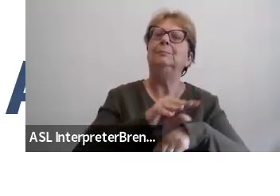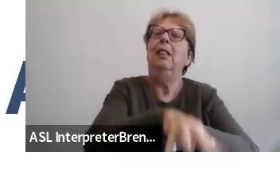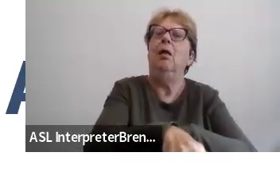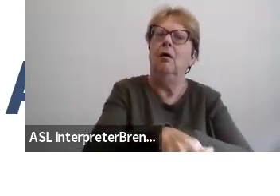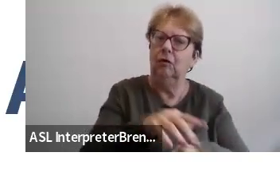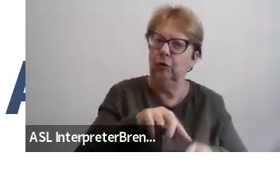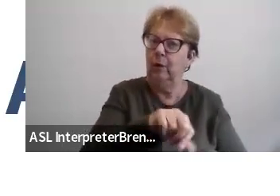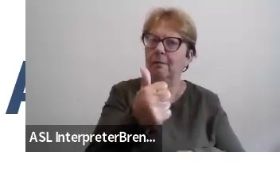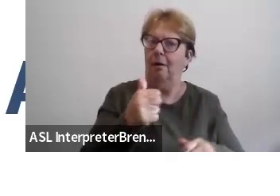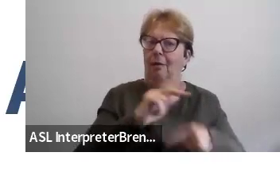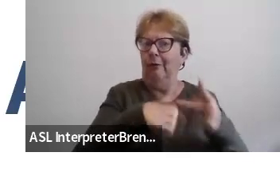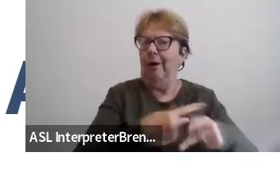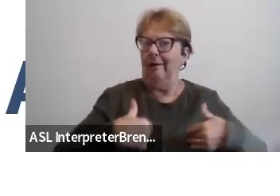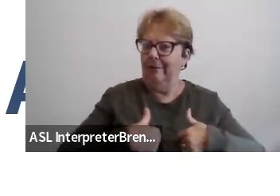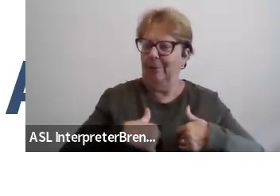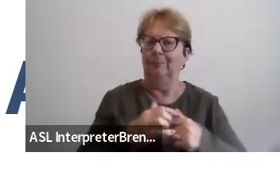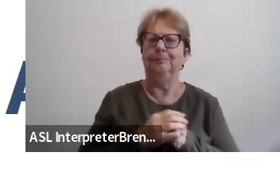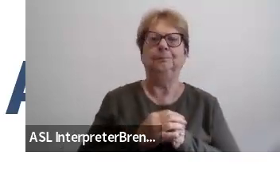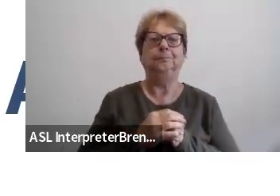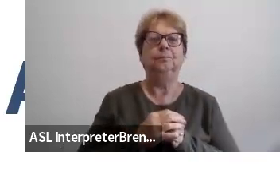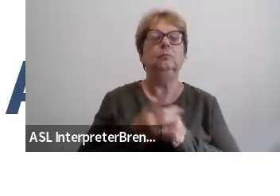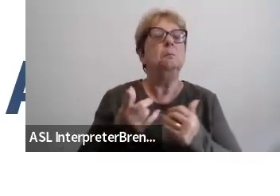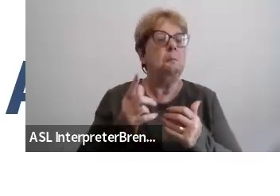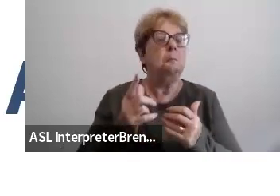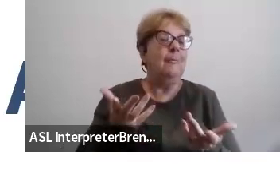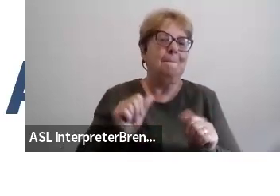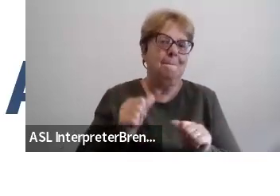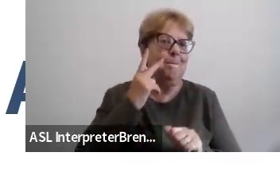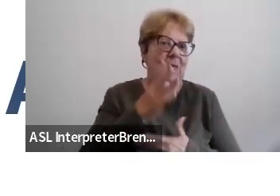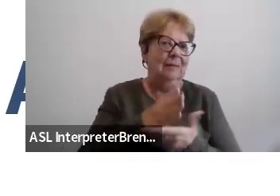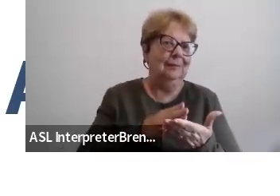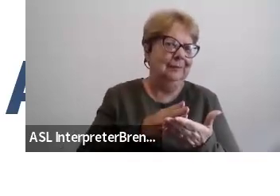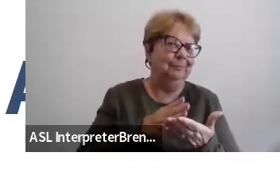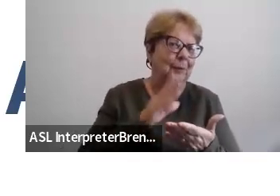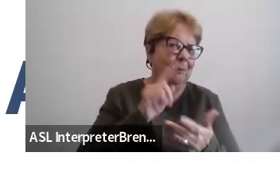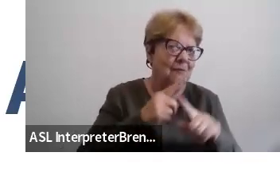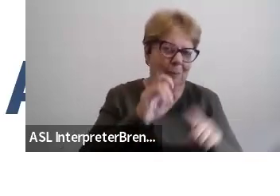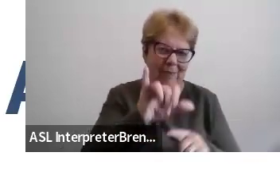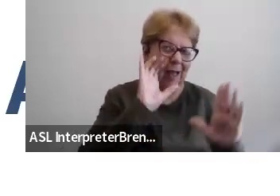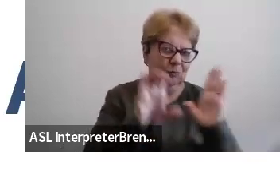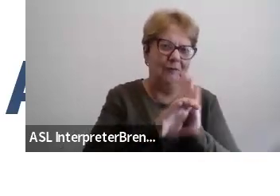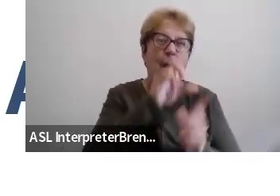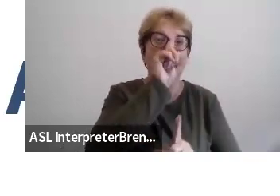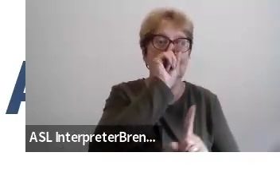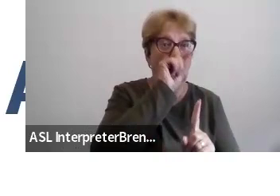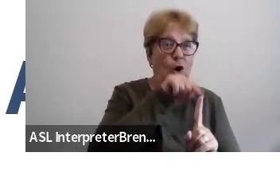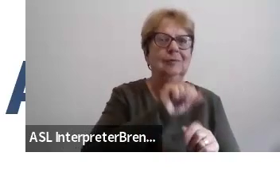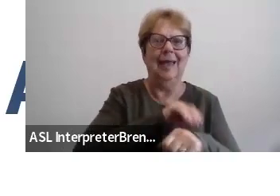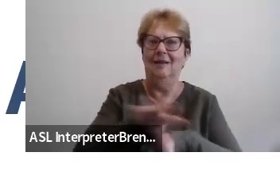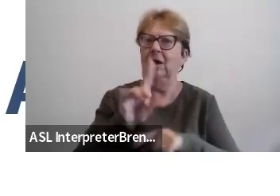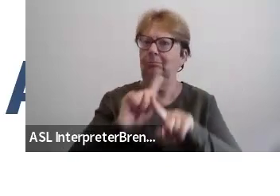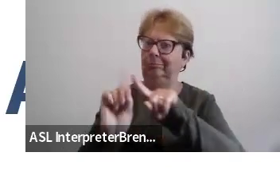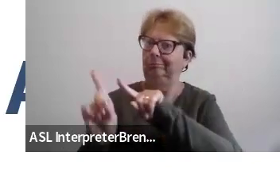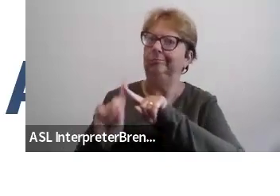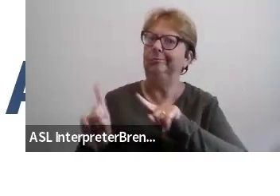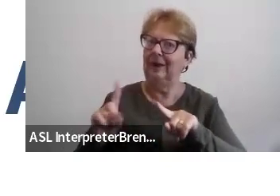another species. And you can see from this graphic that birds can infect a wide variety